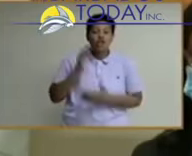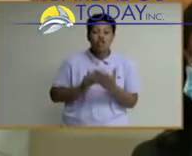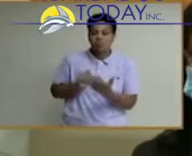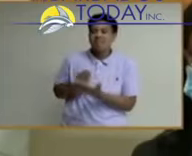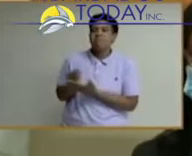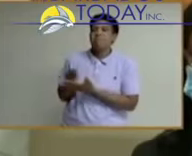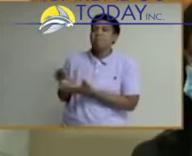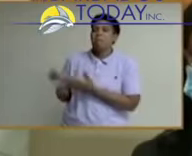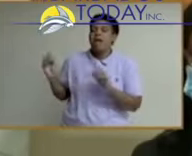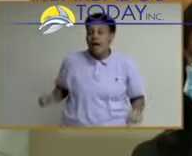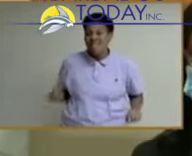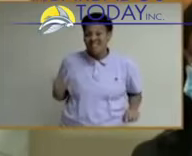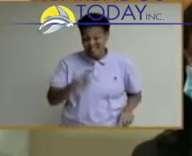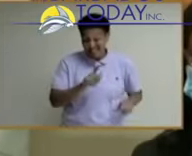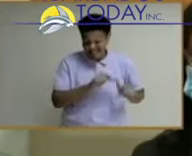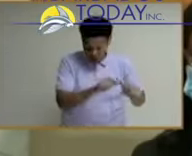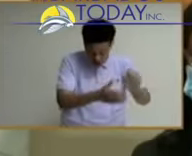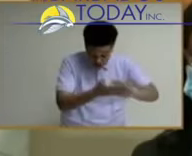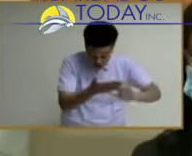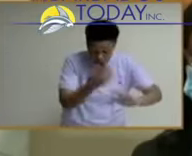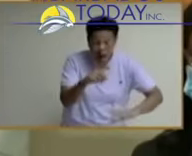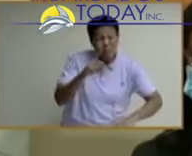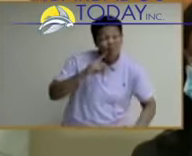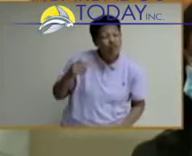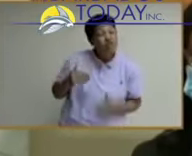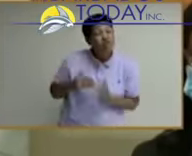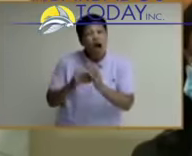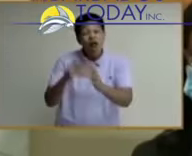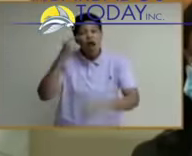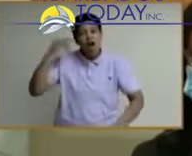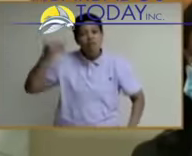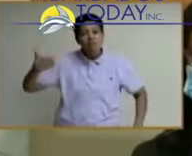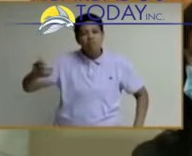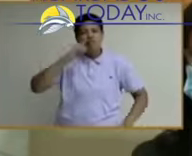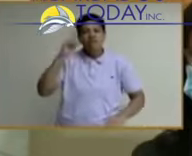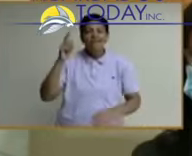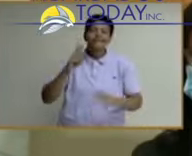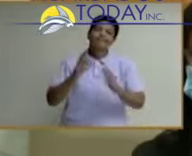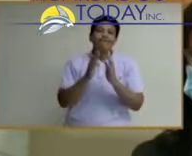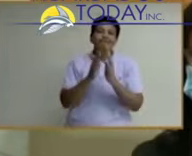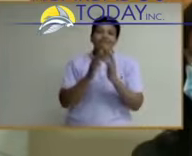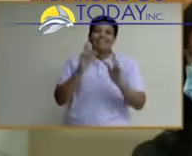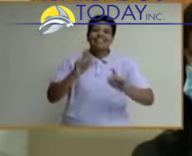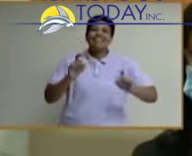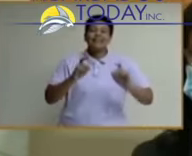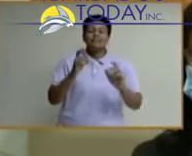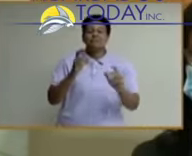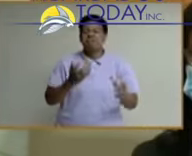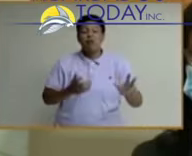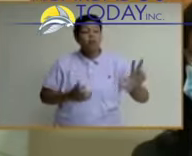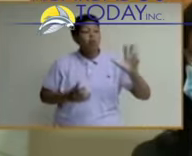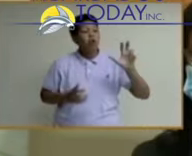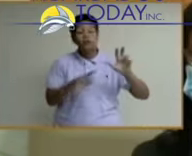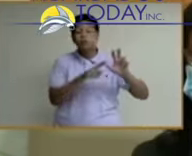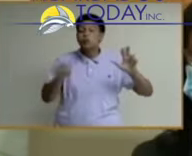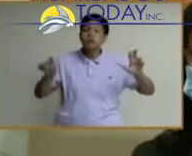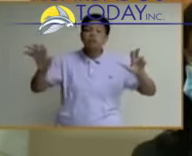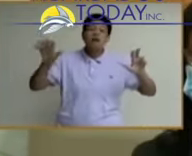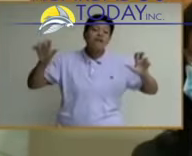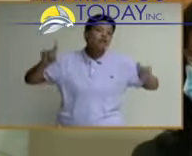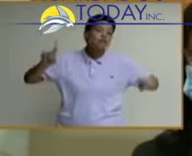our own. And that continues, and on a regular basis, ranges, the test amount ranges from between 300 to